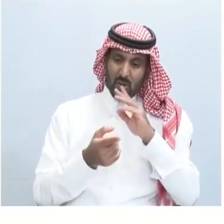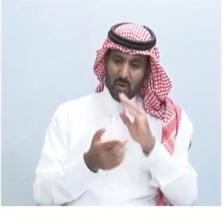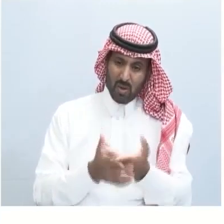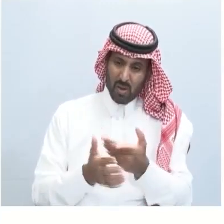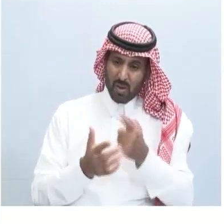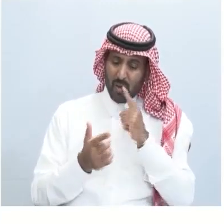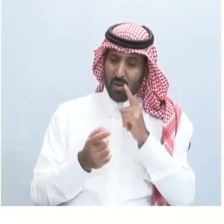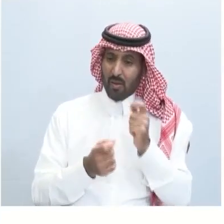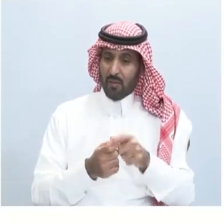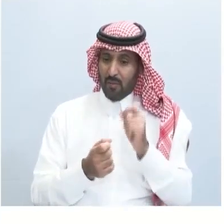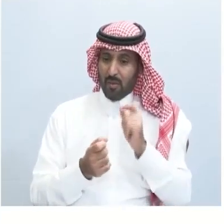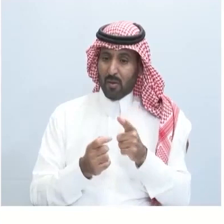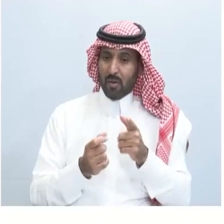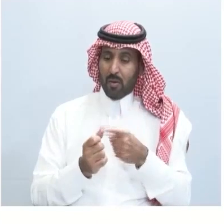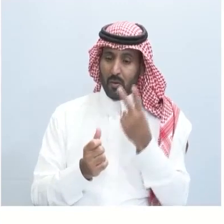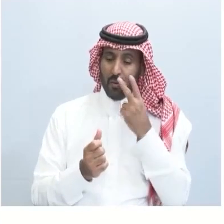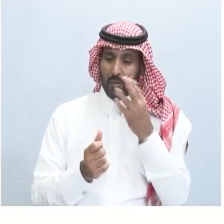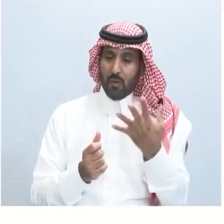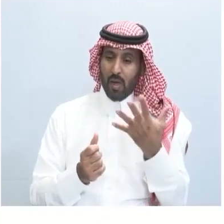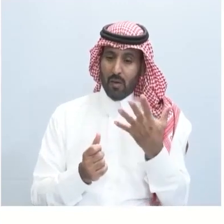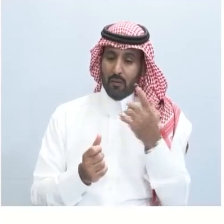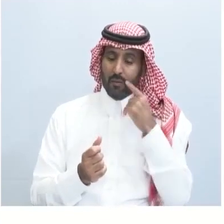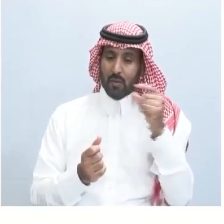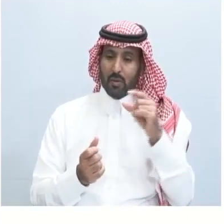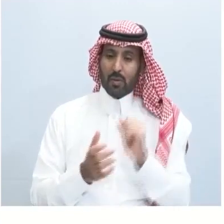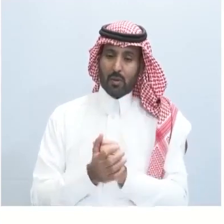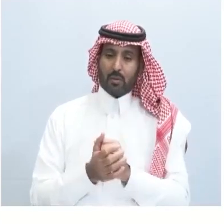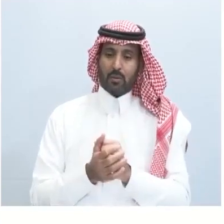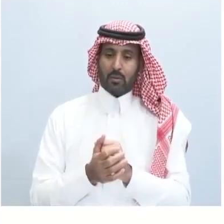to the penalty box for 2 to 5 minutes.